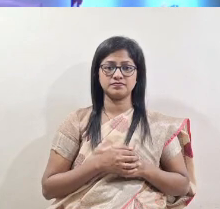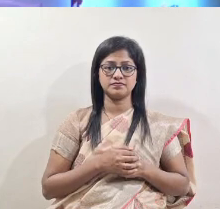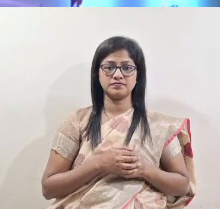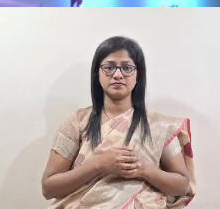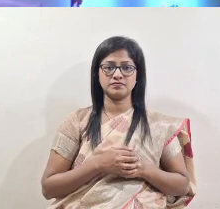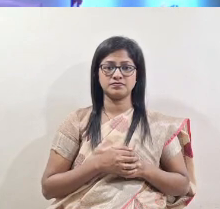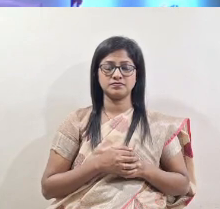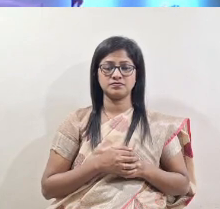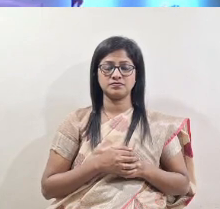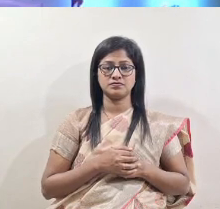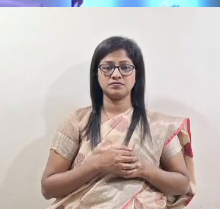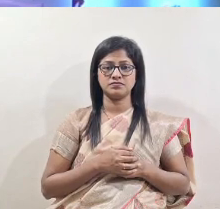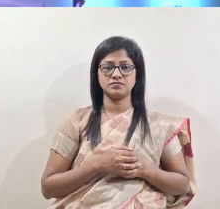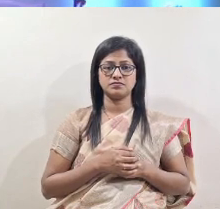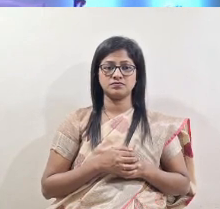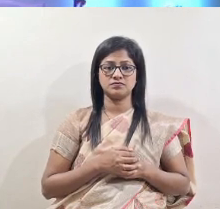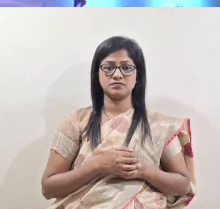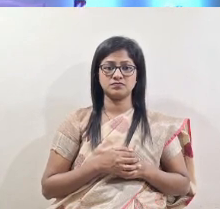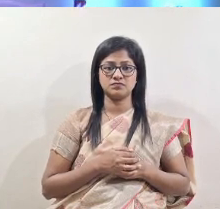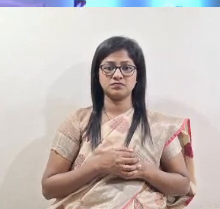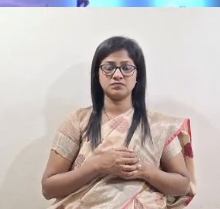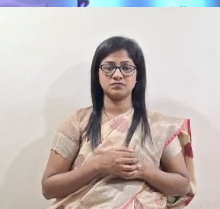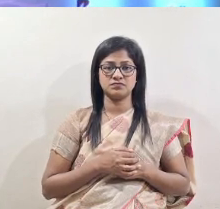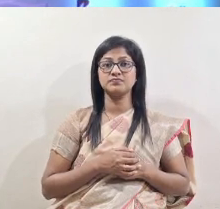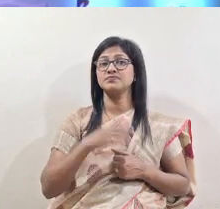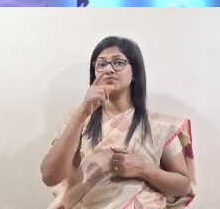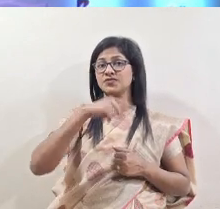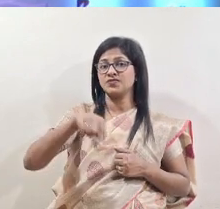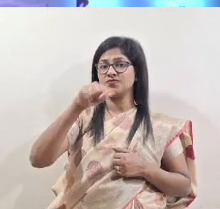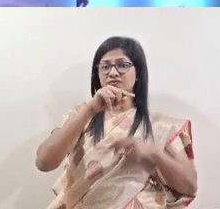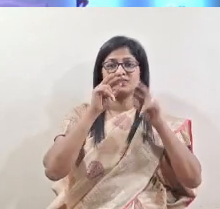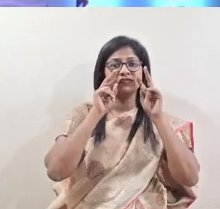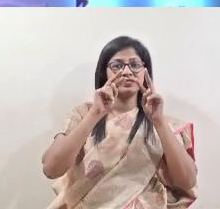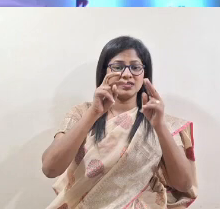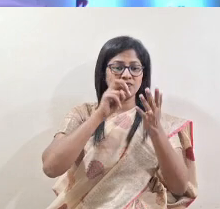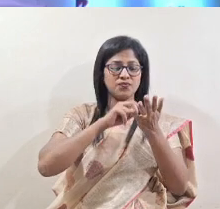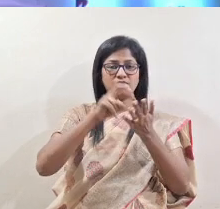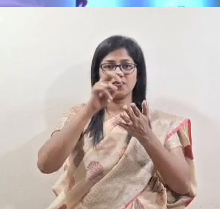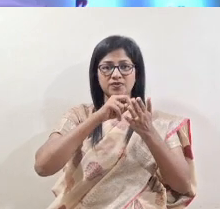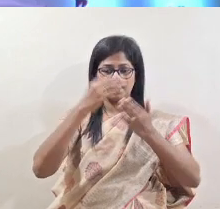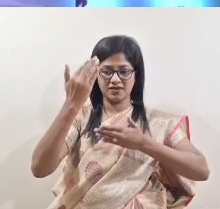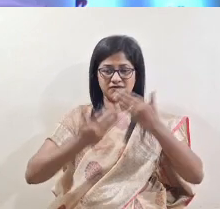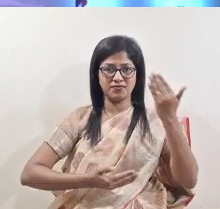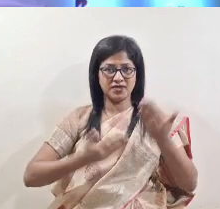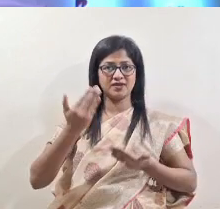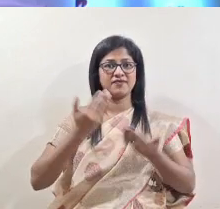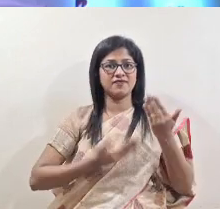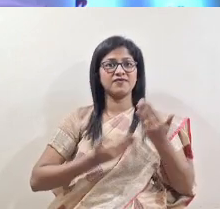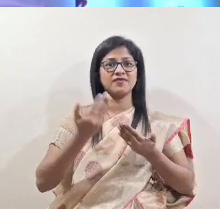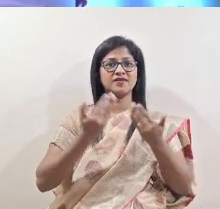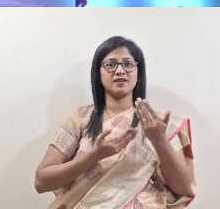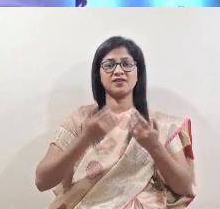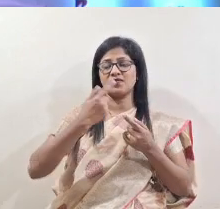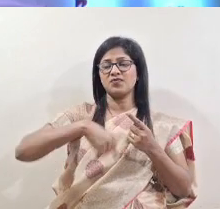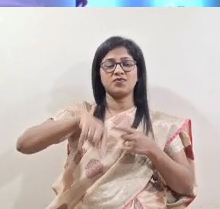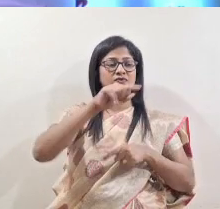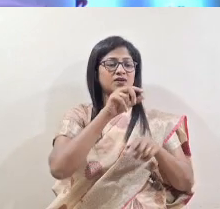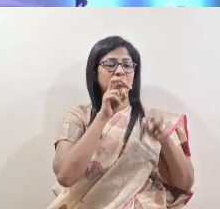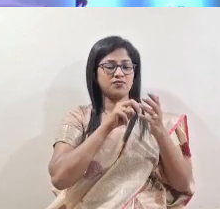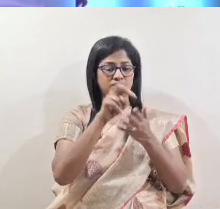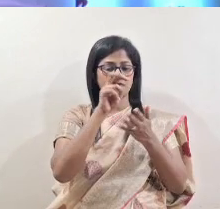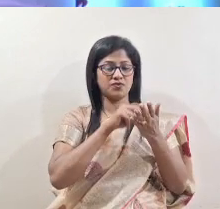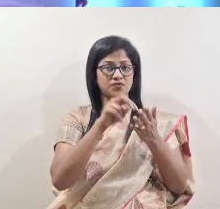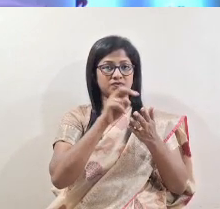Okay, so when you look at the walking behavior of pedestrians, so it's important